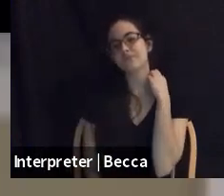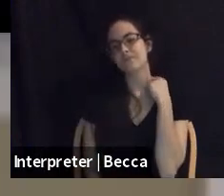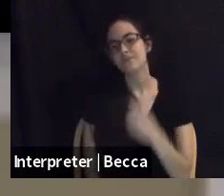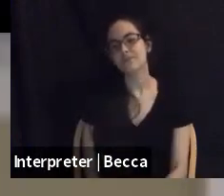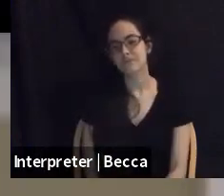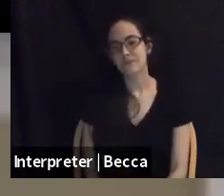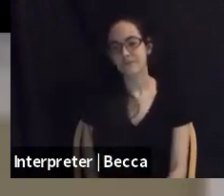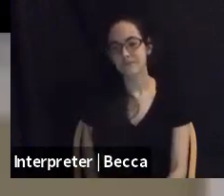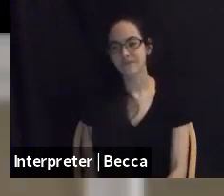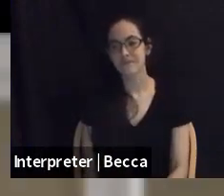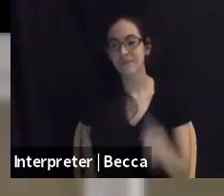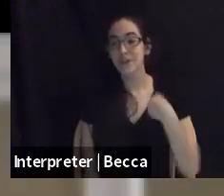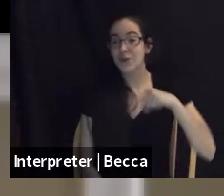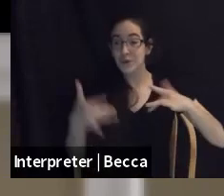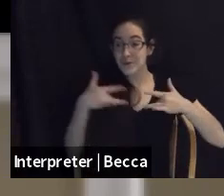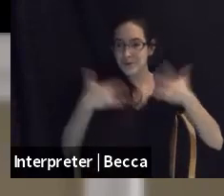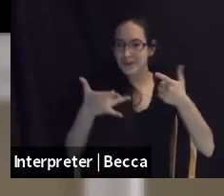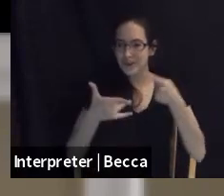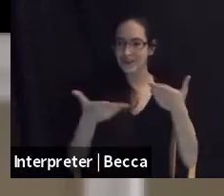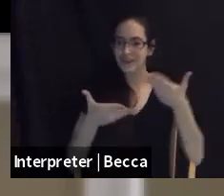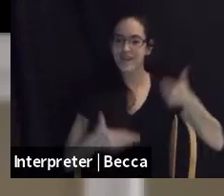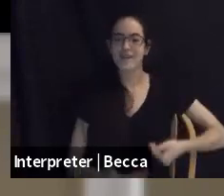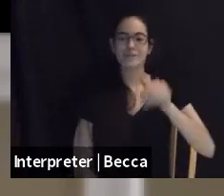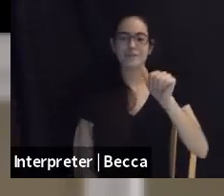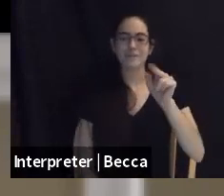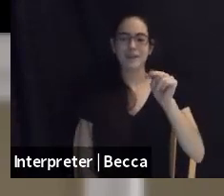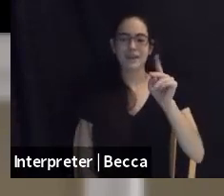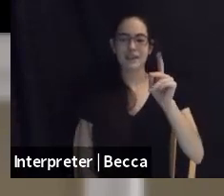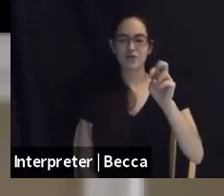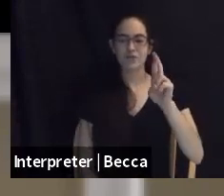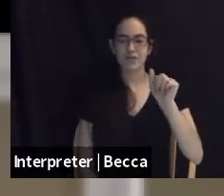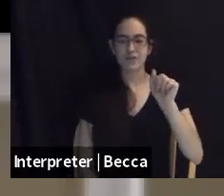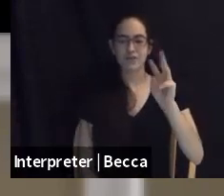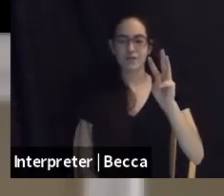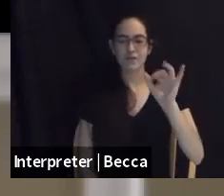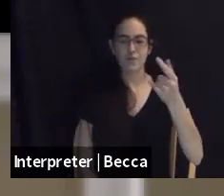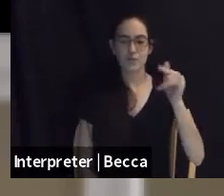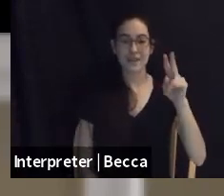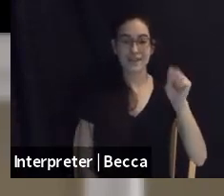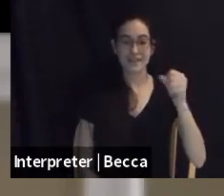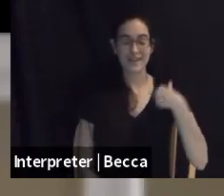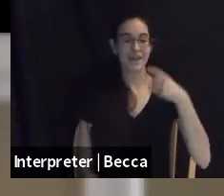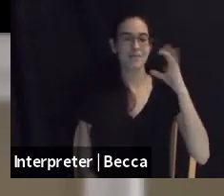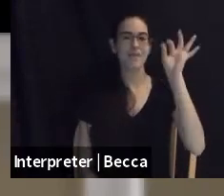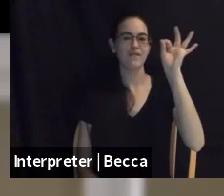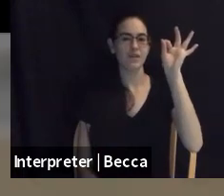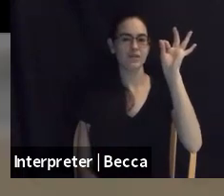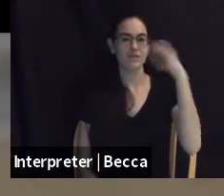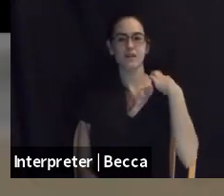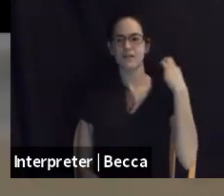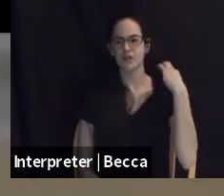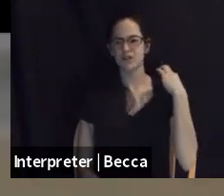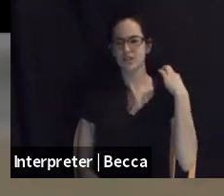We are so glad you're here. My name's Andrea Wiggins, and I'm a volunteer here at Gateway North, and I want to welcome you to our online service